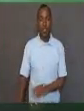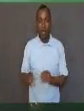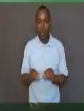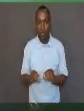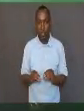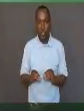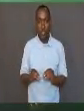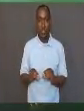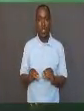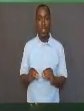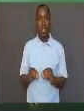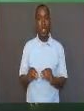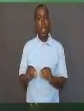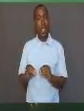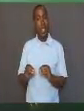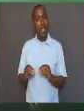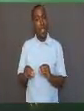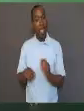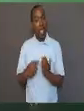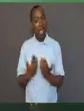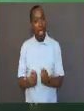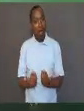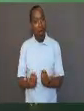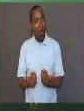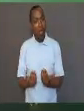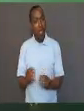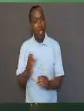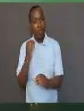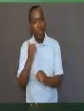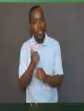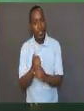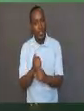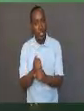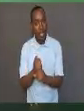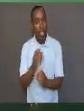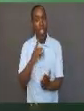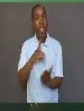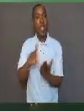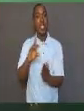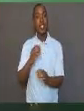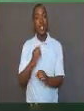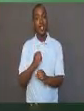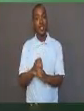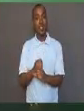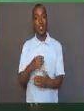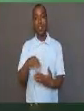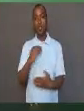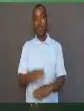Students, let us do an activity to review what we have just